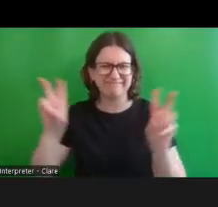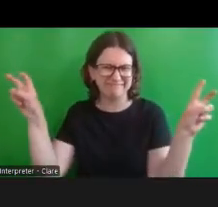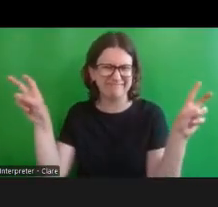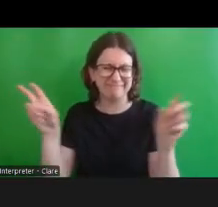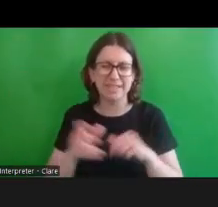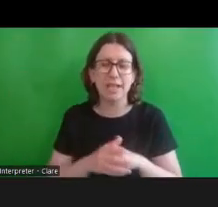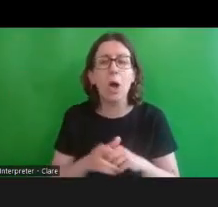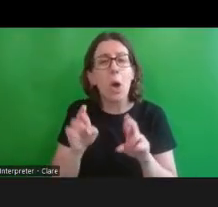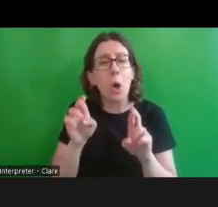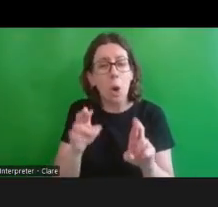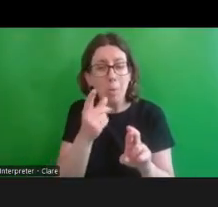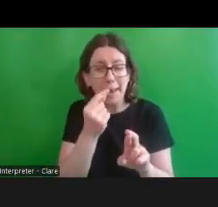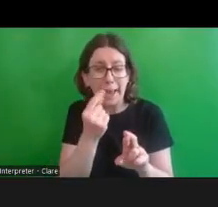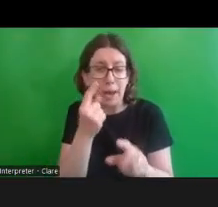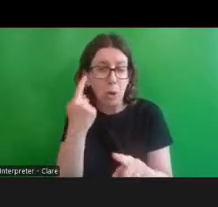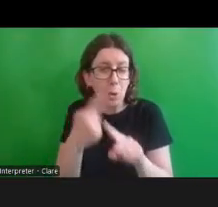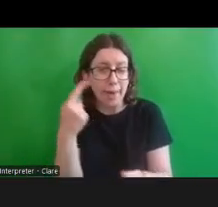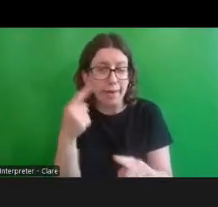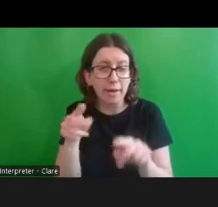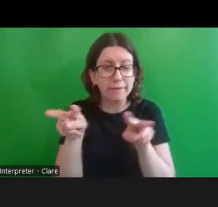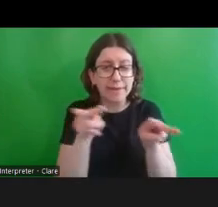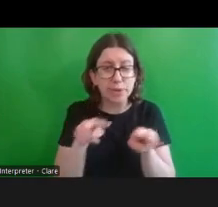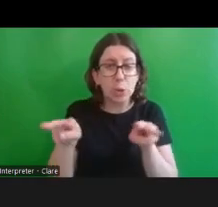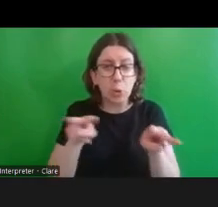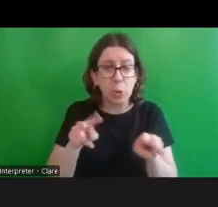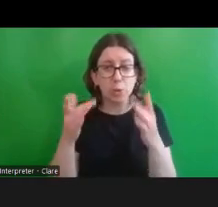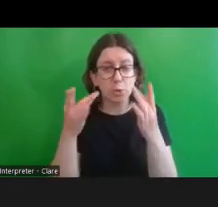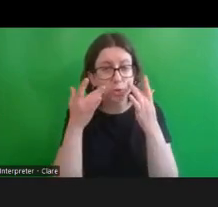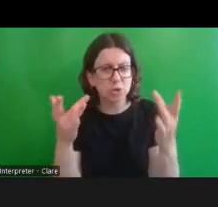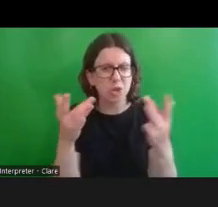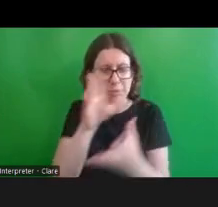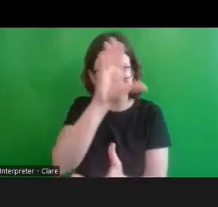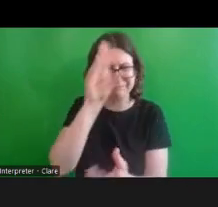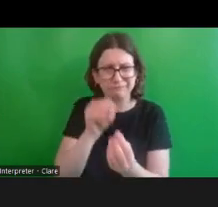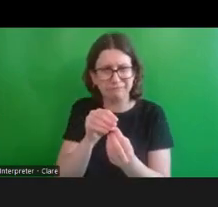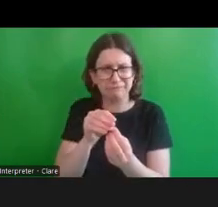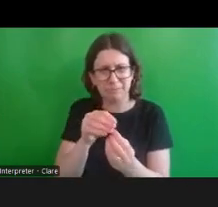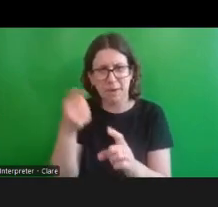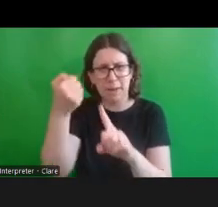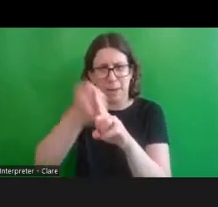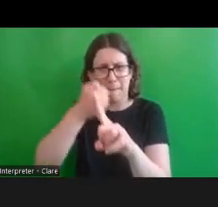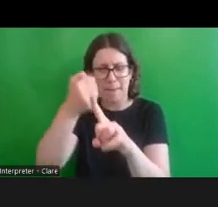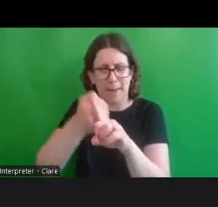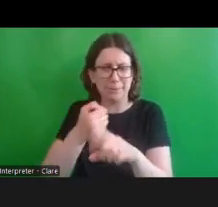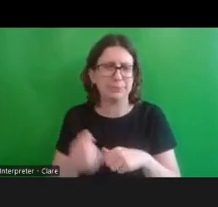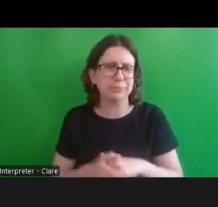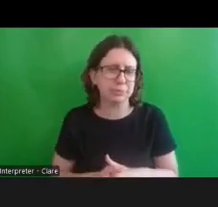able to show you a quick video now, which just sums up the campaign in action.